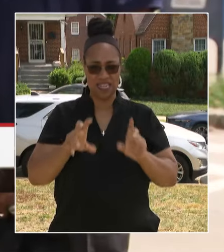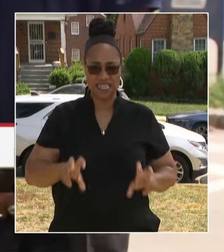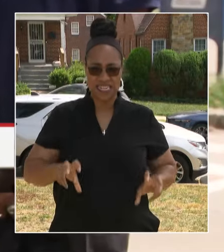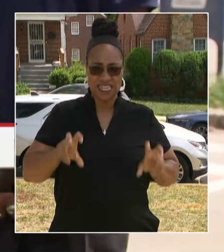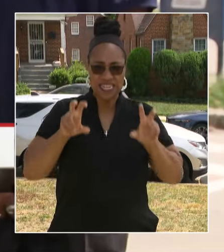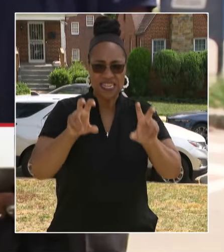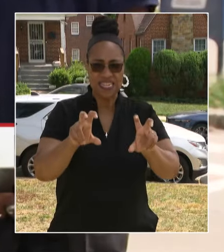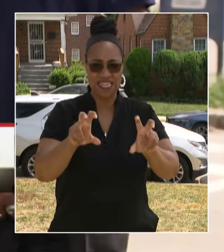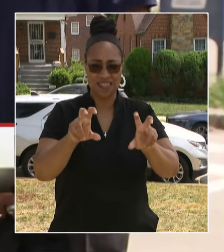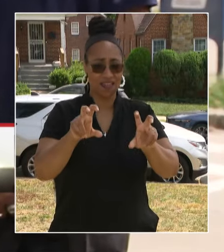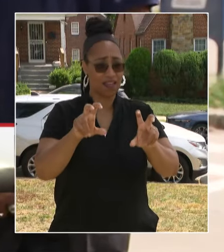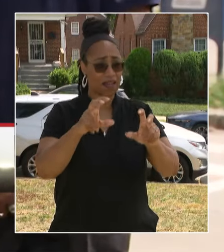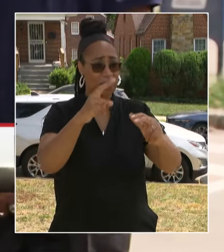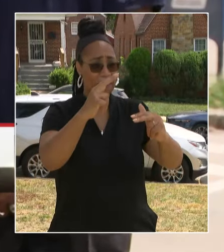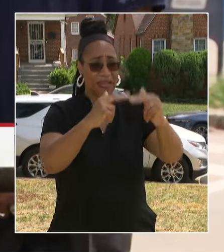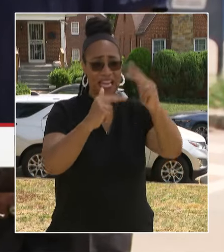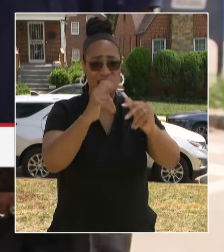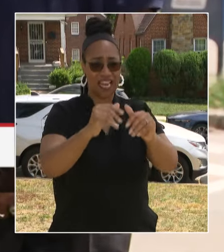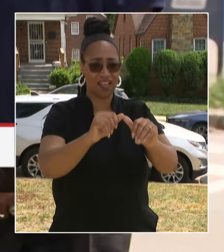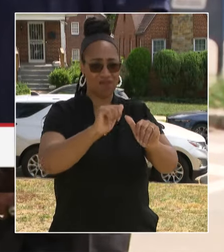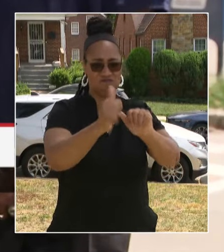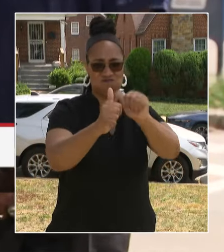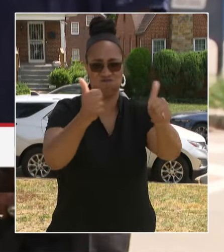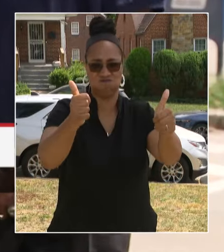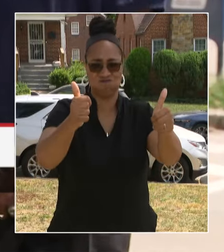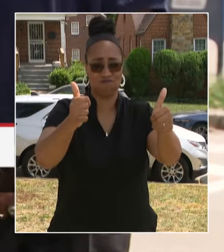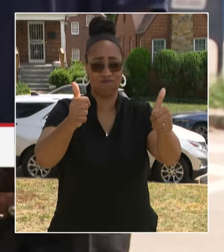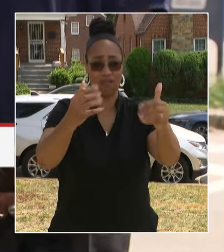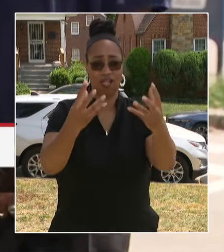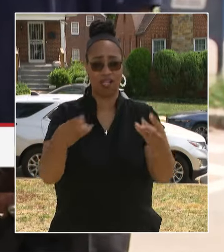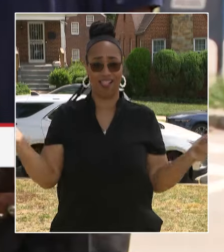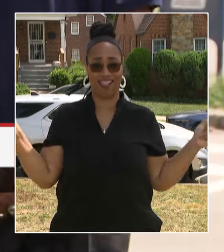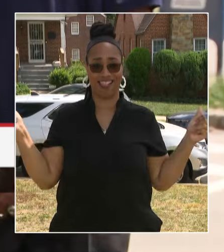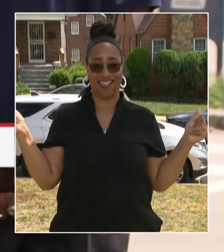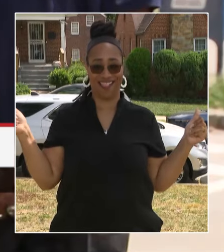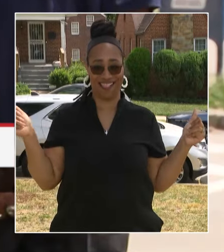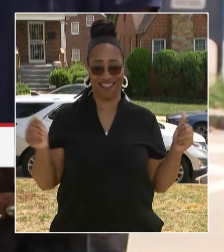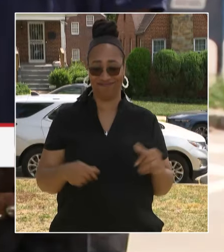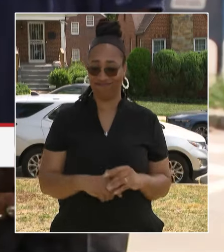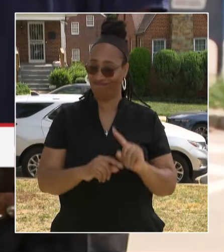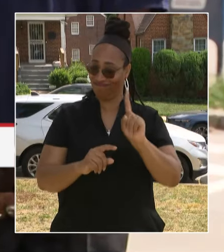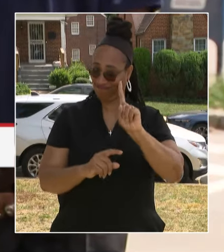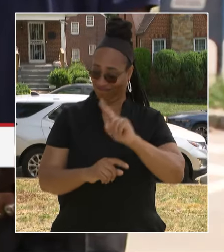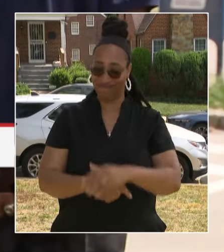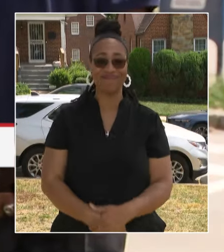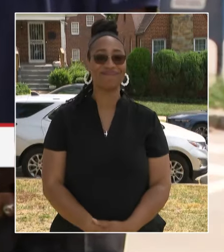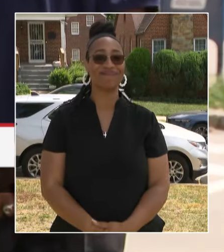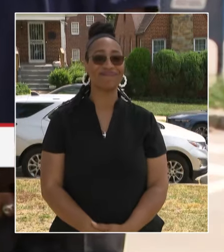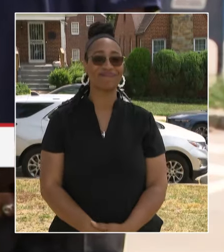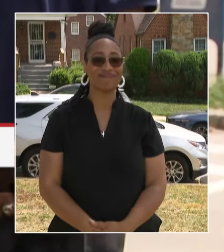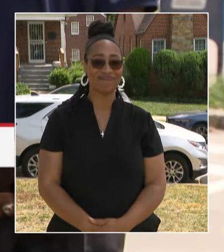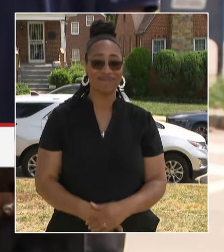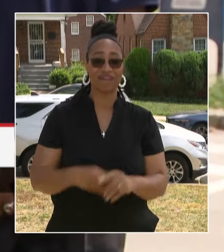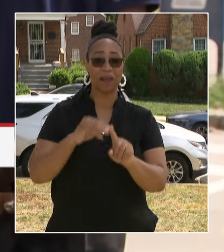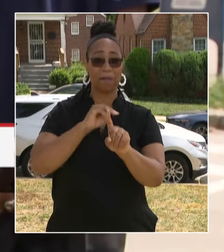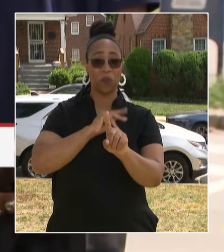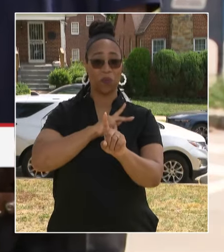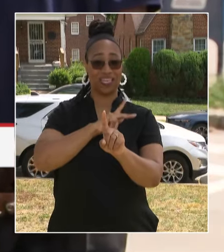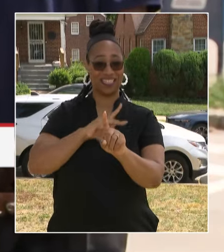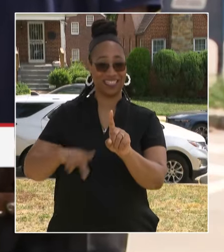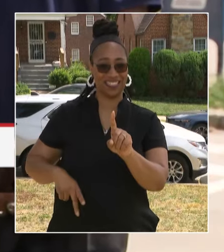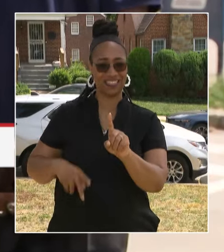Martin Luther King Jr. Being a good man means having the courage to stand up for what you